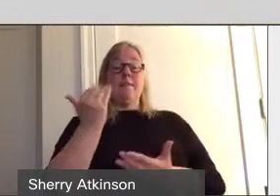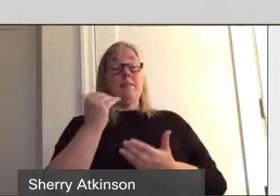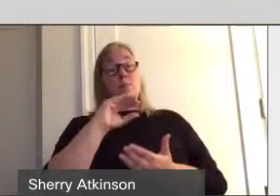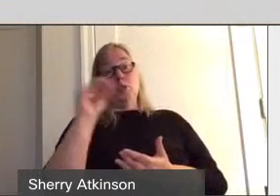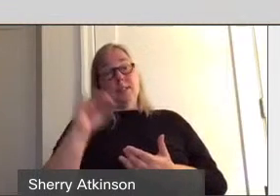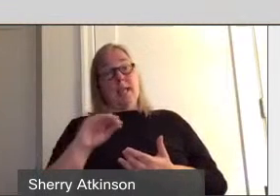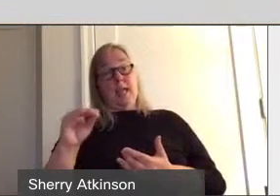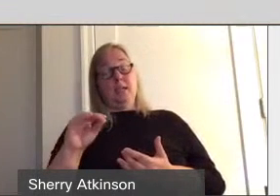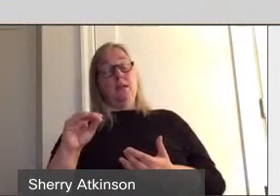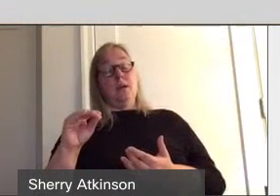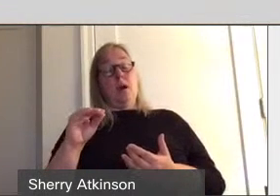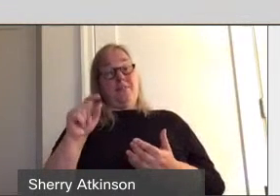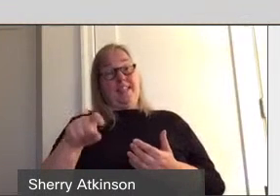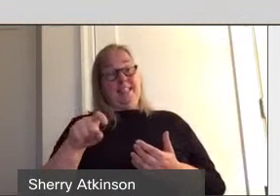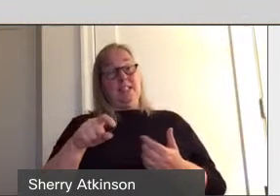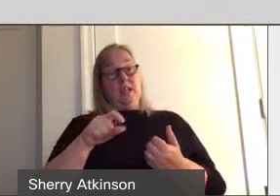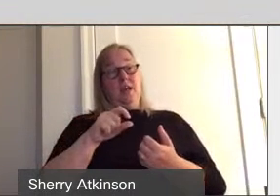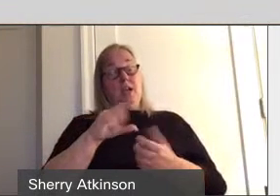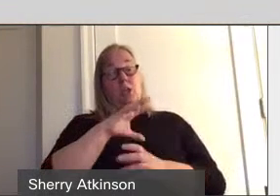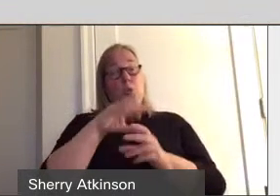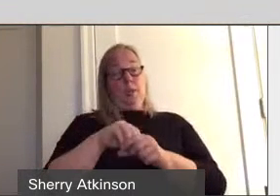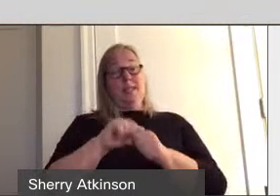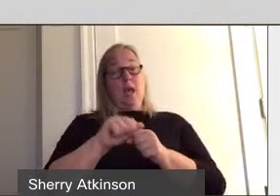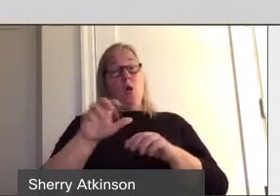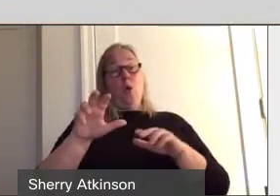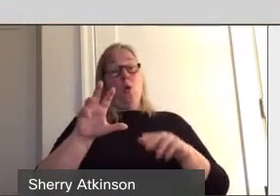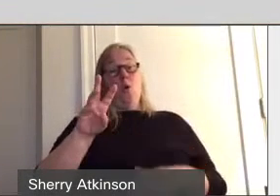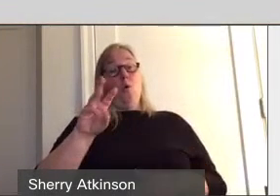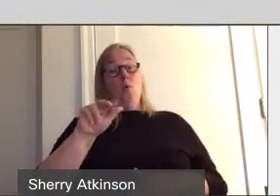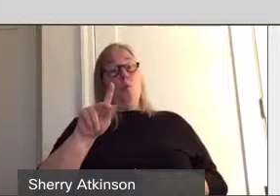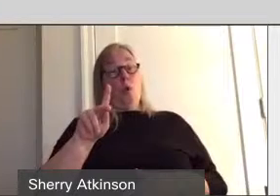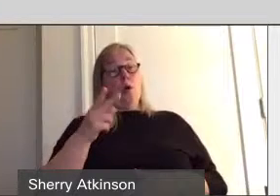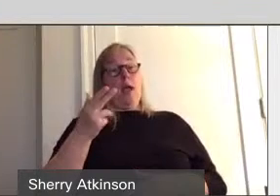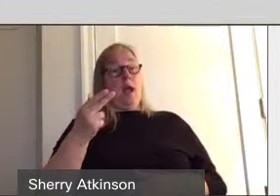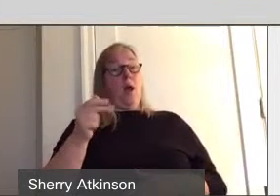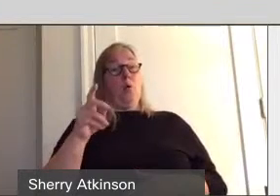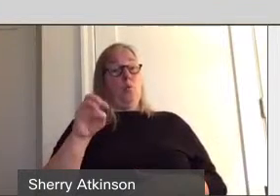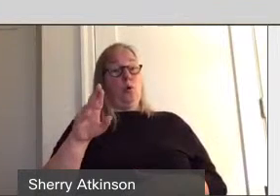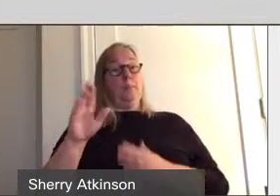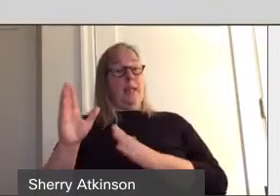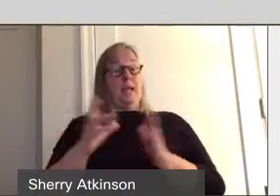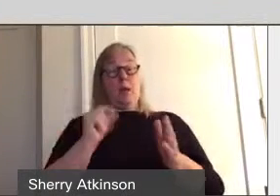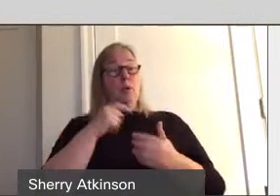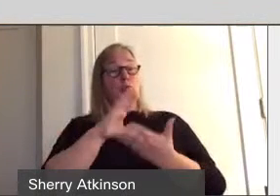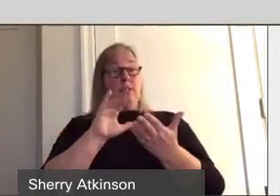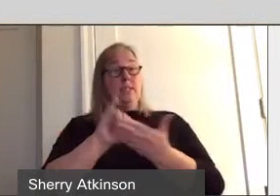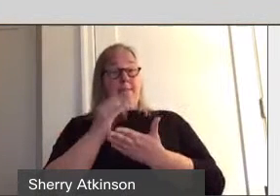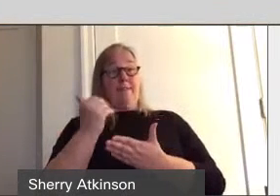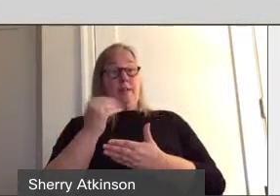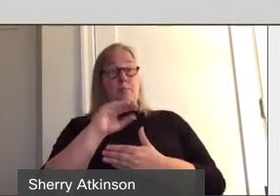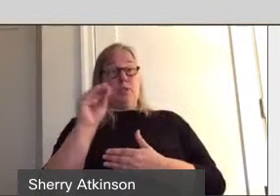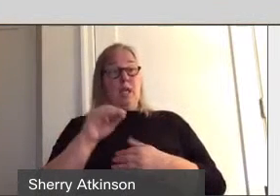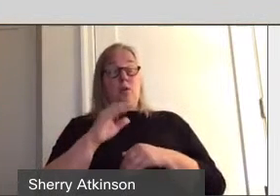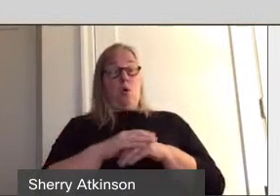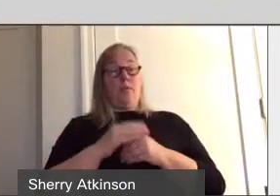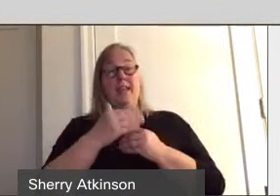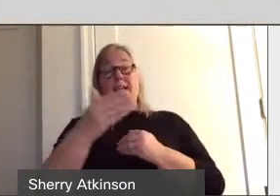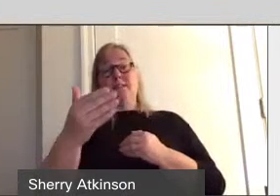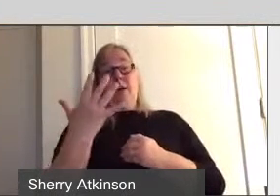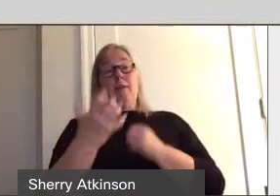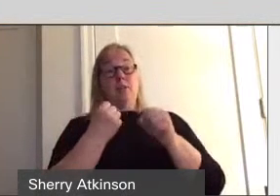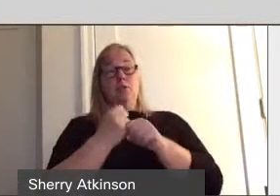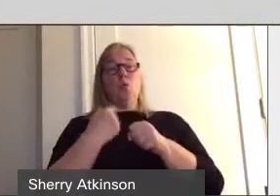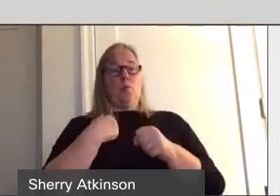that Walk Howard plan and wanted to address that 15% over the next 5 years, we'd be spending about $2.6